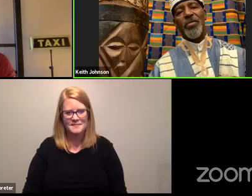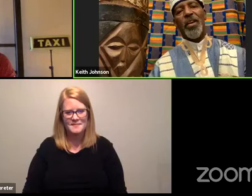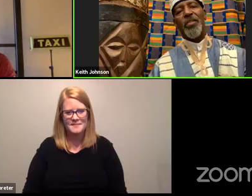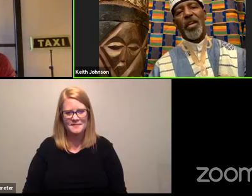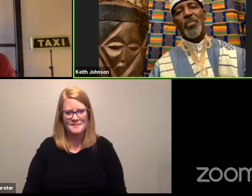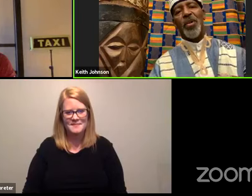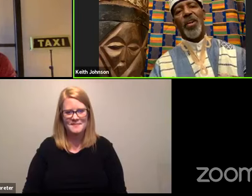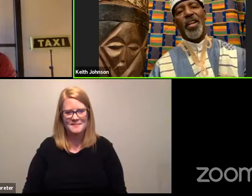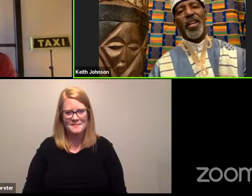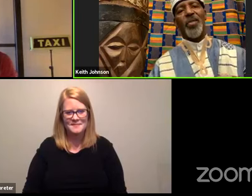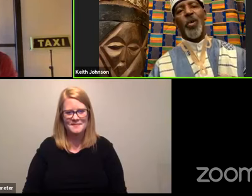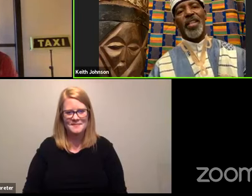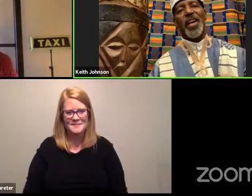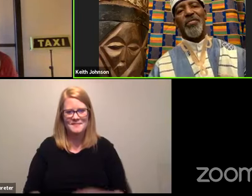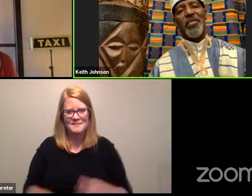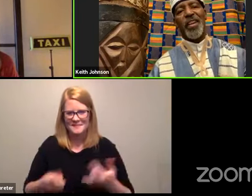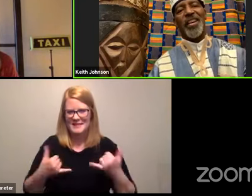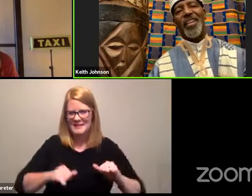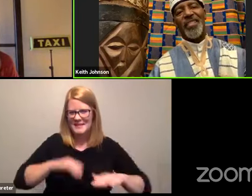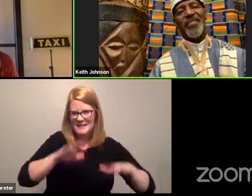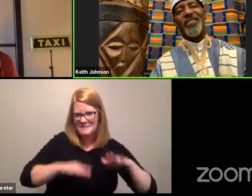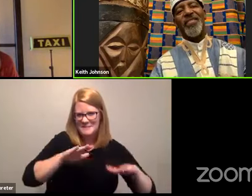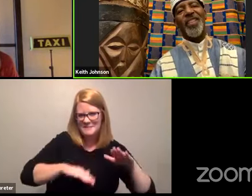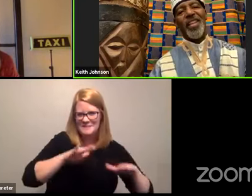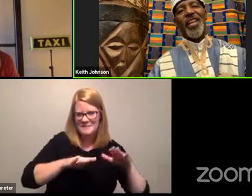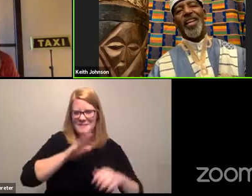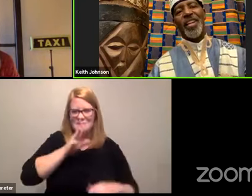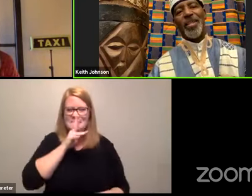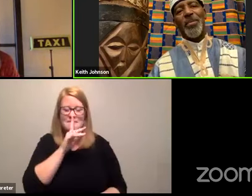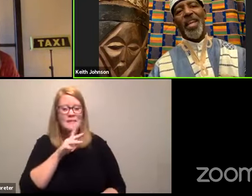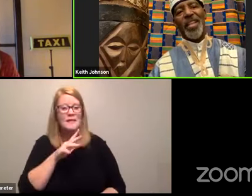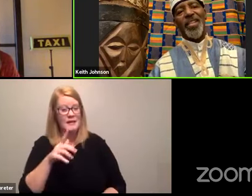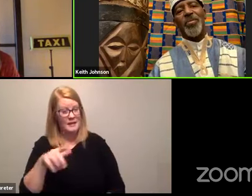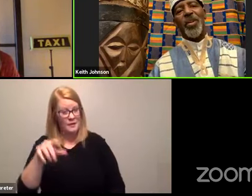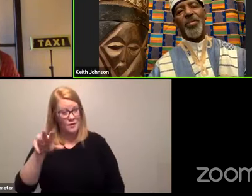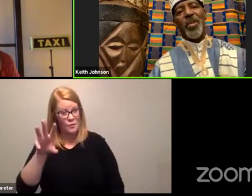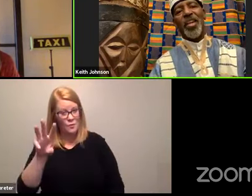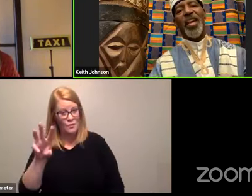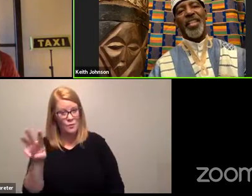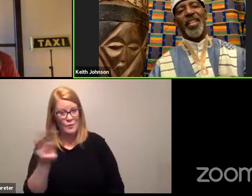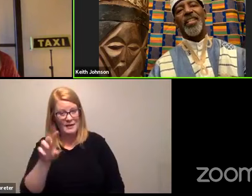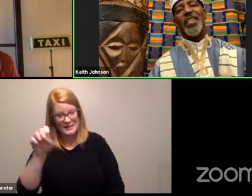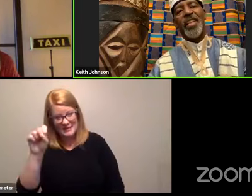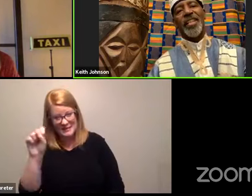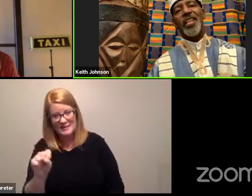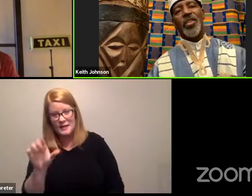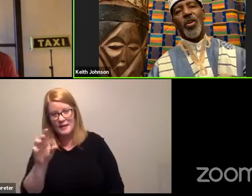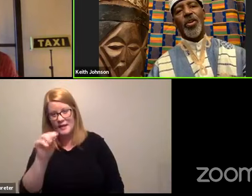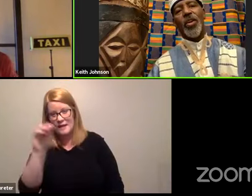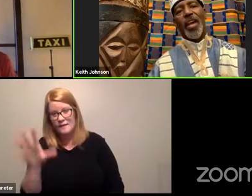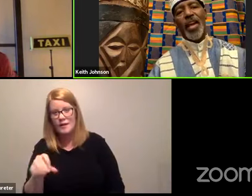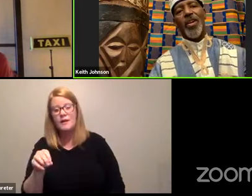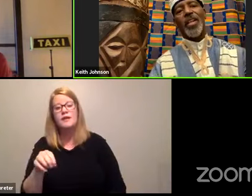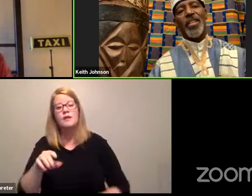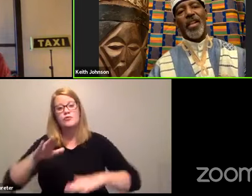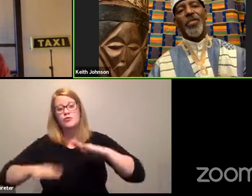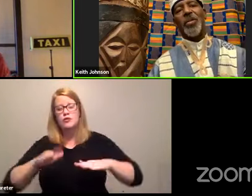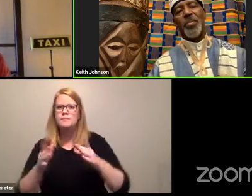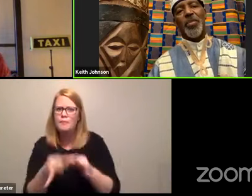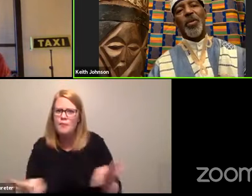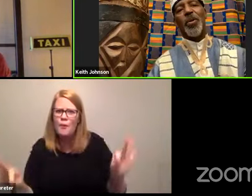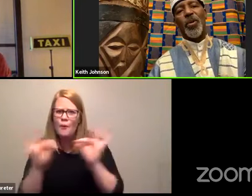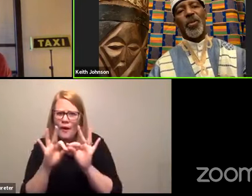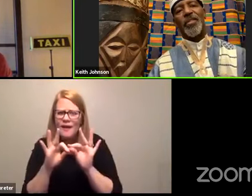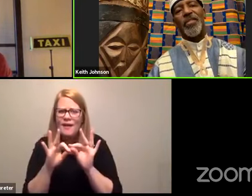Drums are very important in West Africa. It is a means of communication, the tonal language of